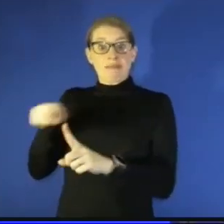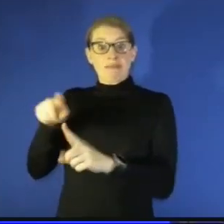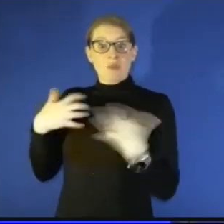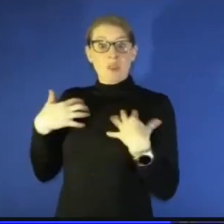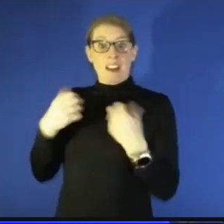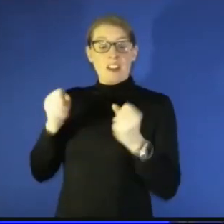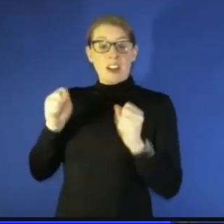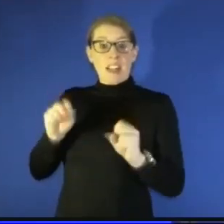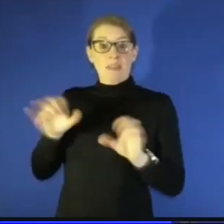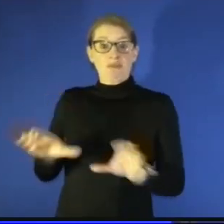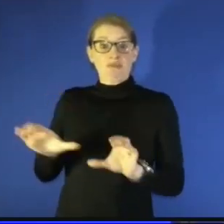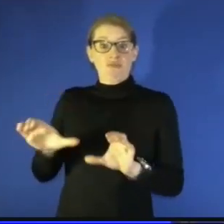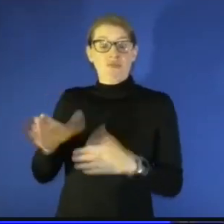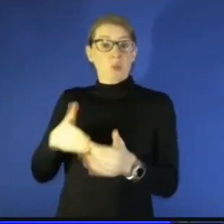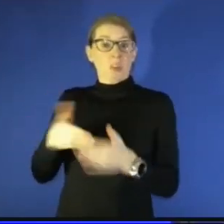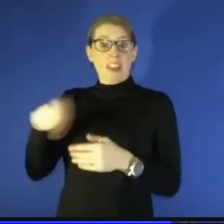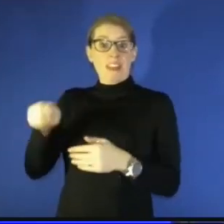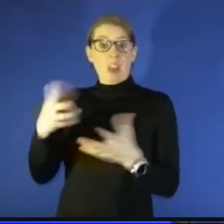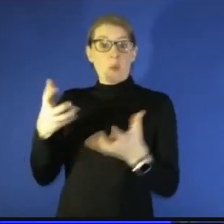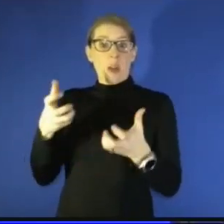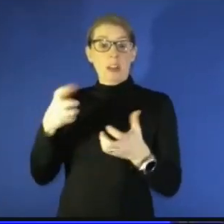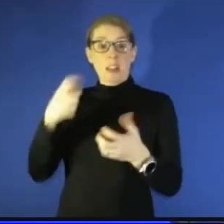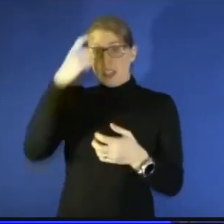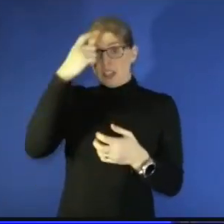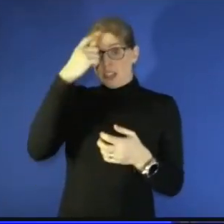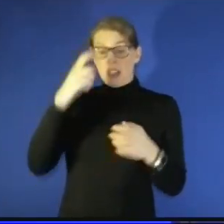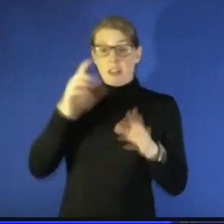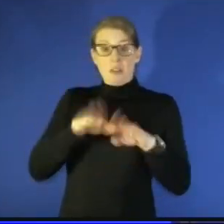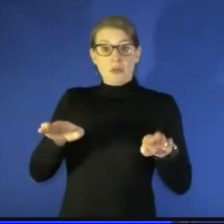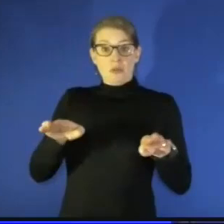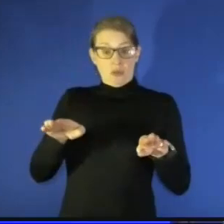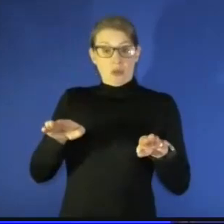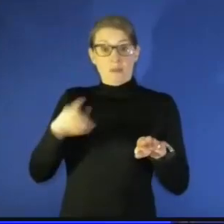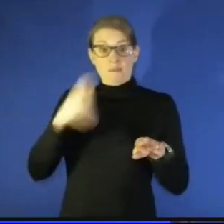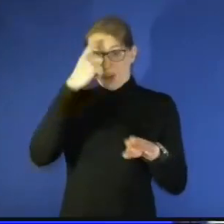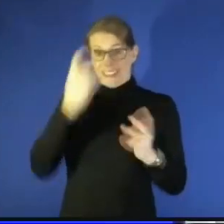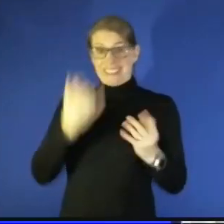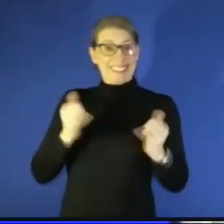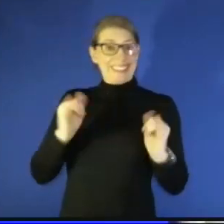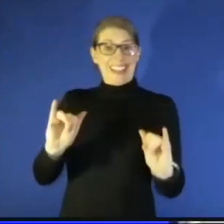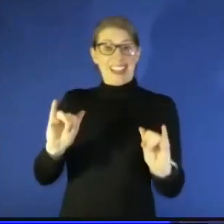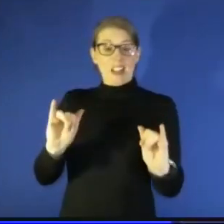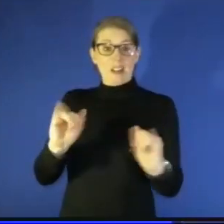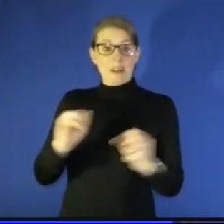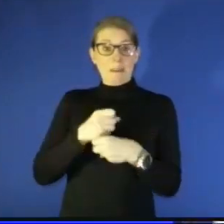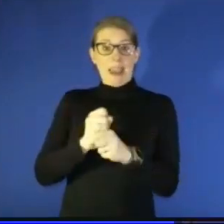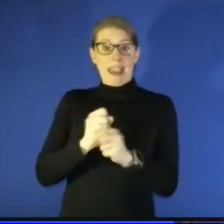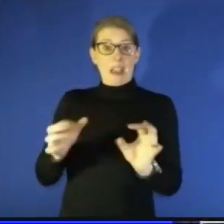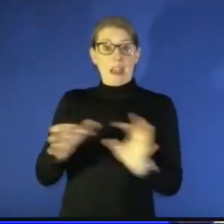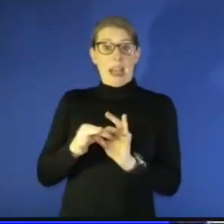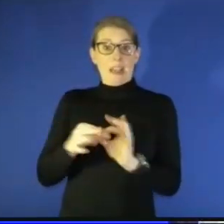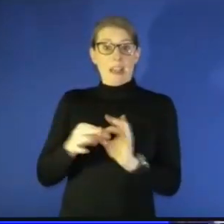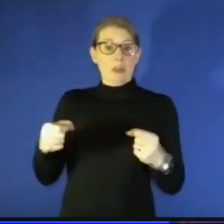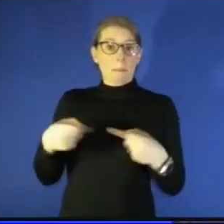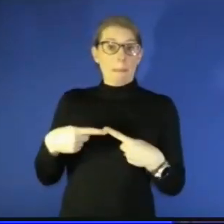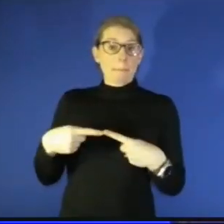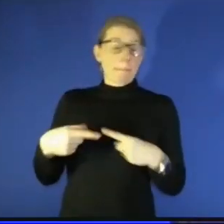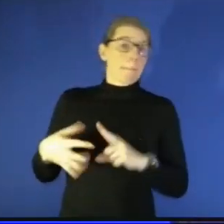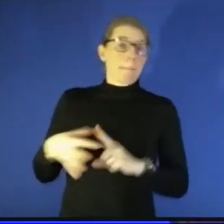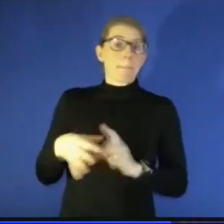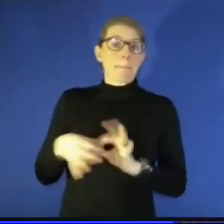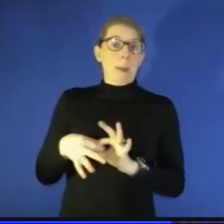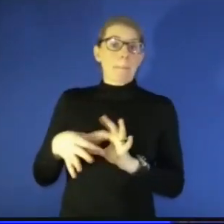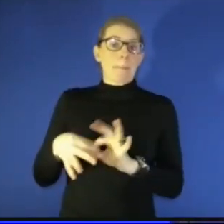children, because children's brains are still making connections. They're still wiring, and so they are